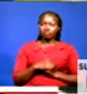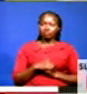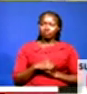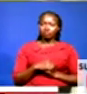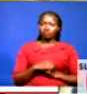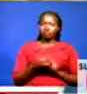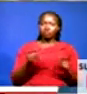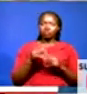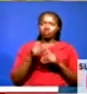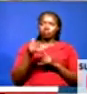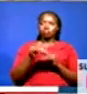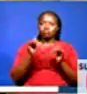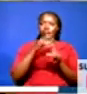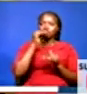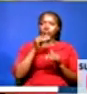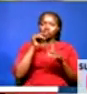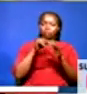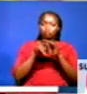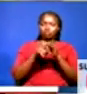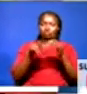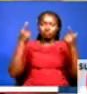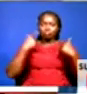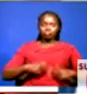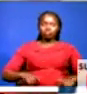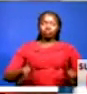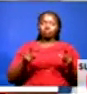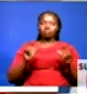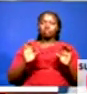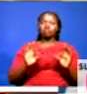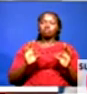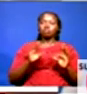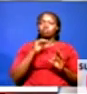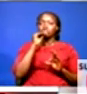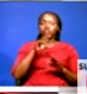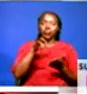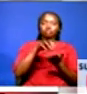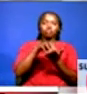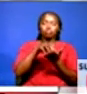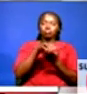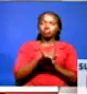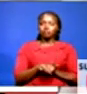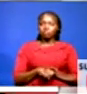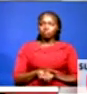Shortly after, the new Speaker walked down in his official regalia and took the Speaker's seat.